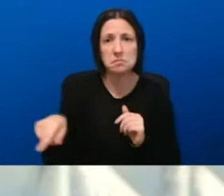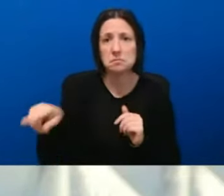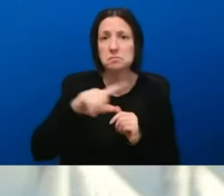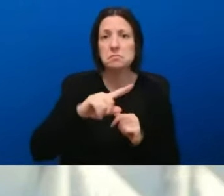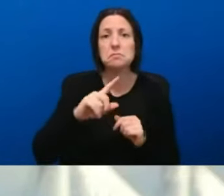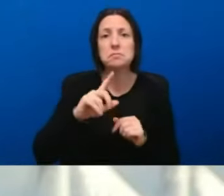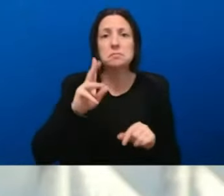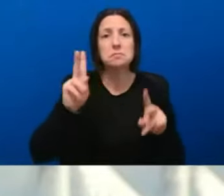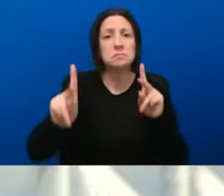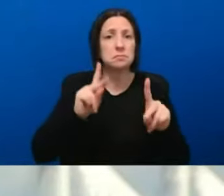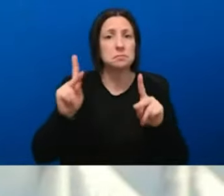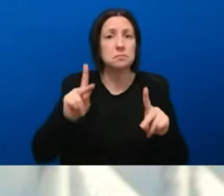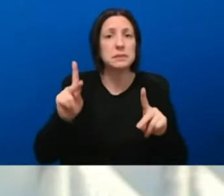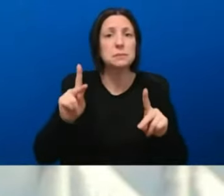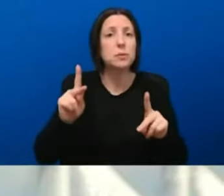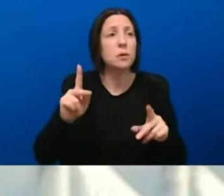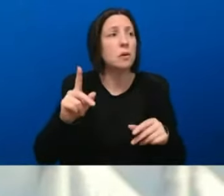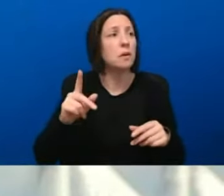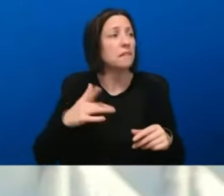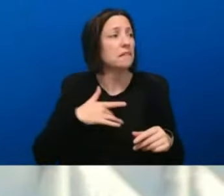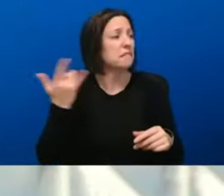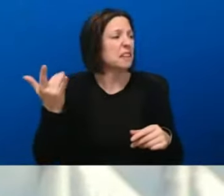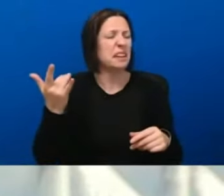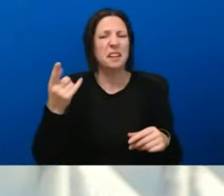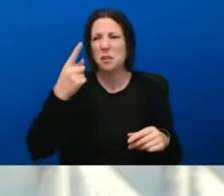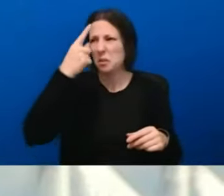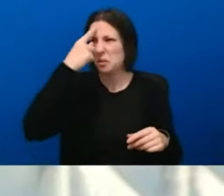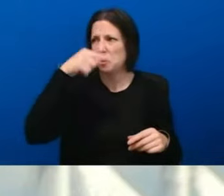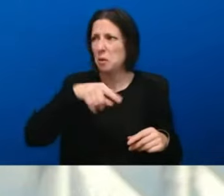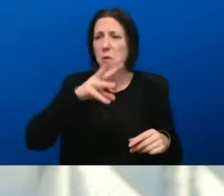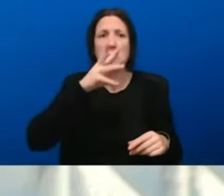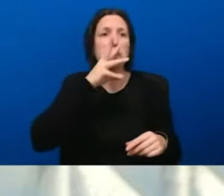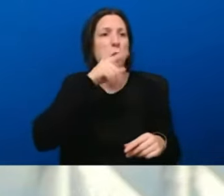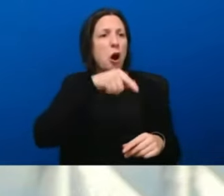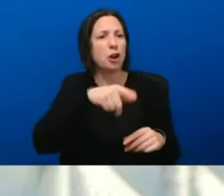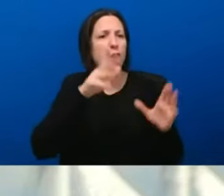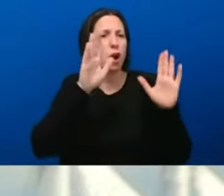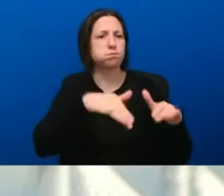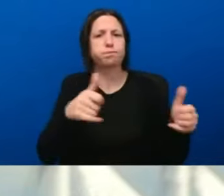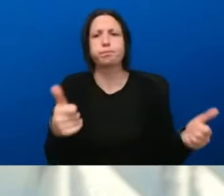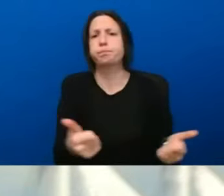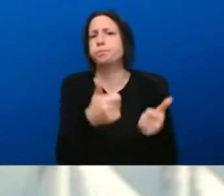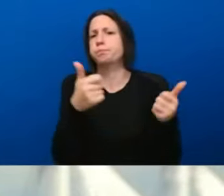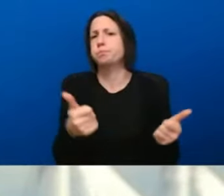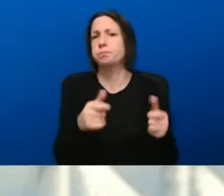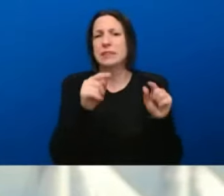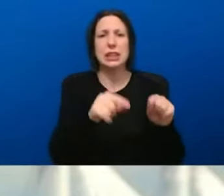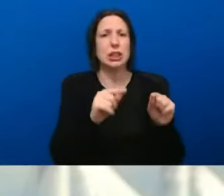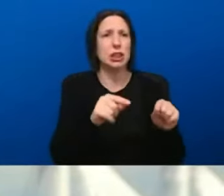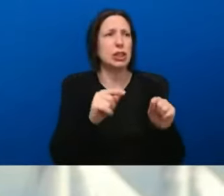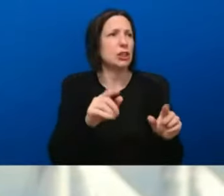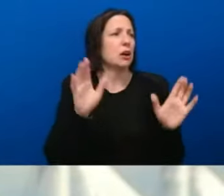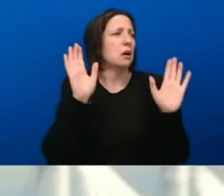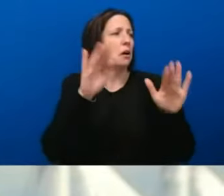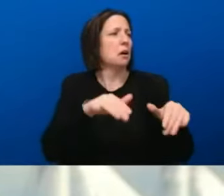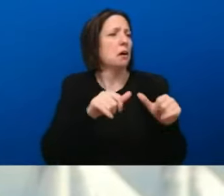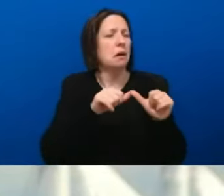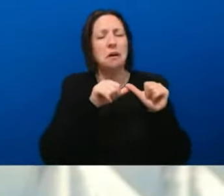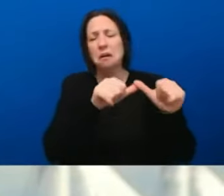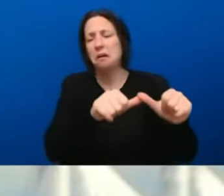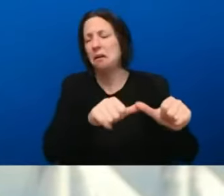that the public view of water as an unlimited resource infinitely into the future has